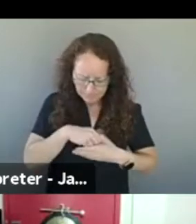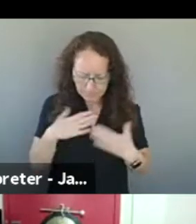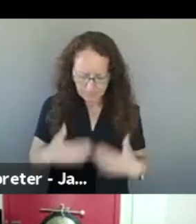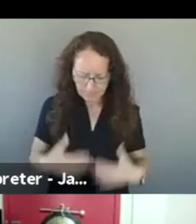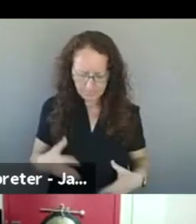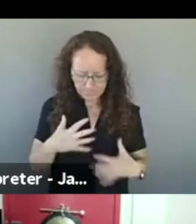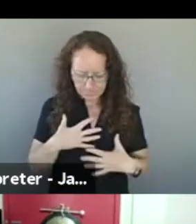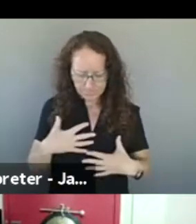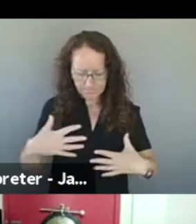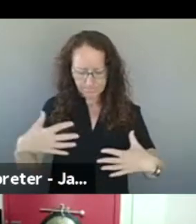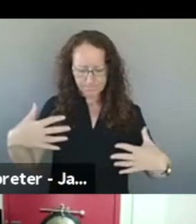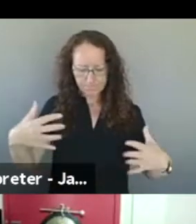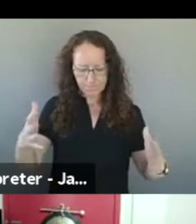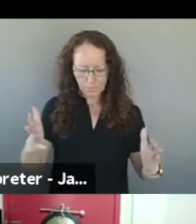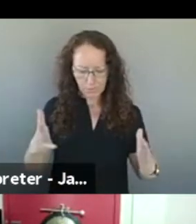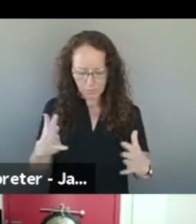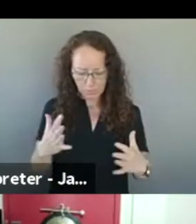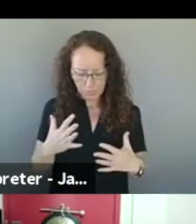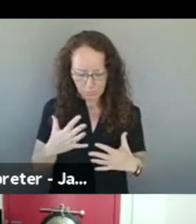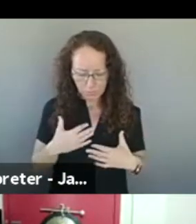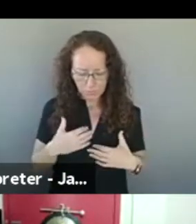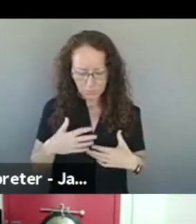just hear the words,